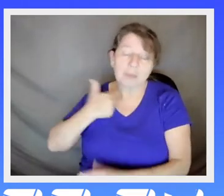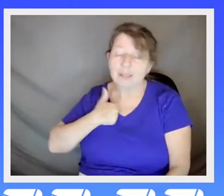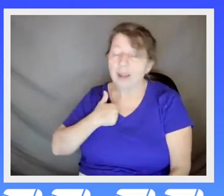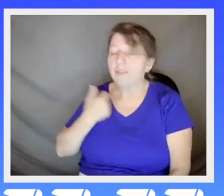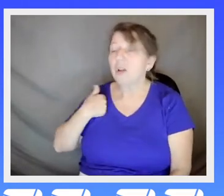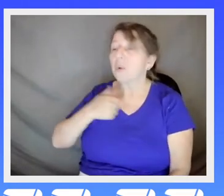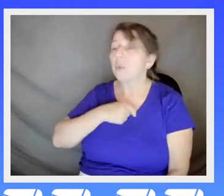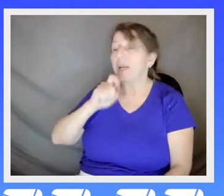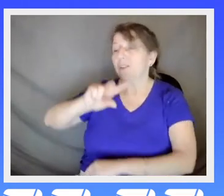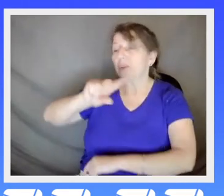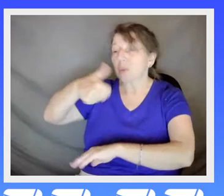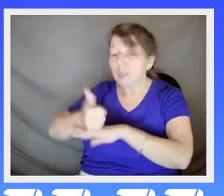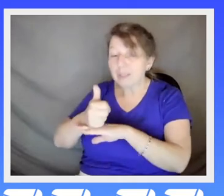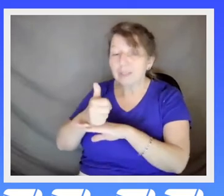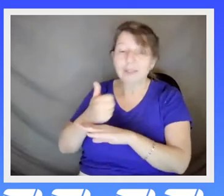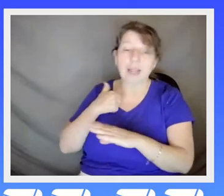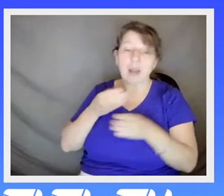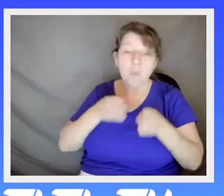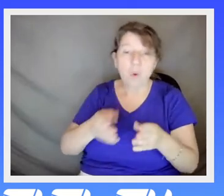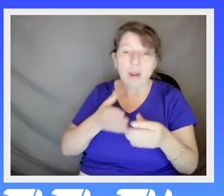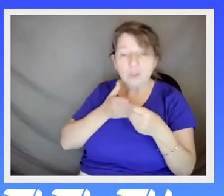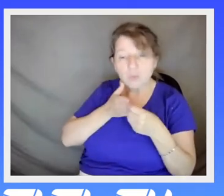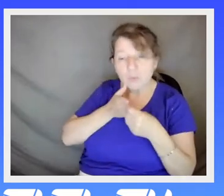skills. All of that can happen while in school.